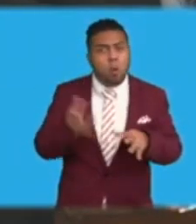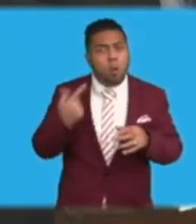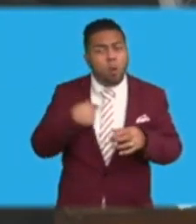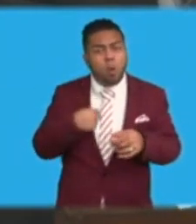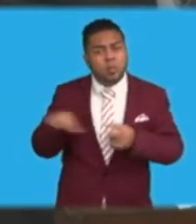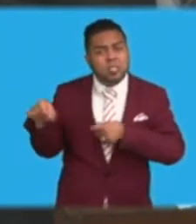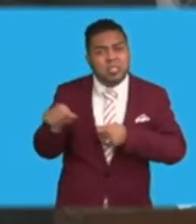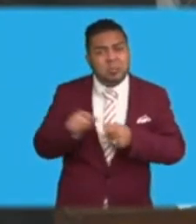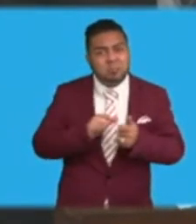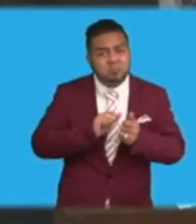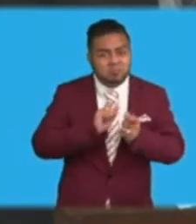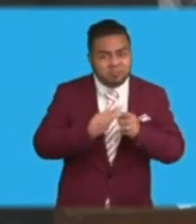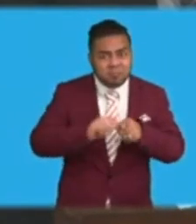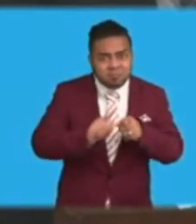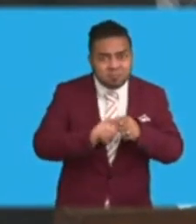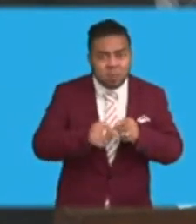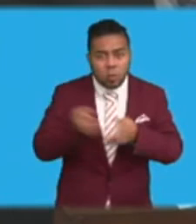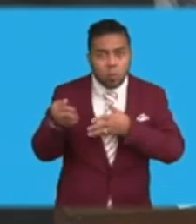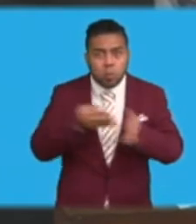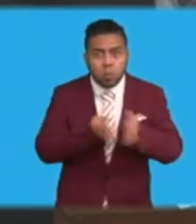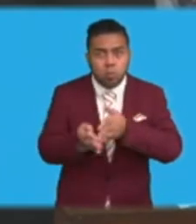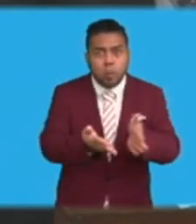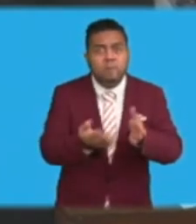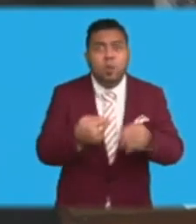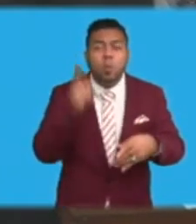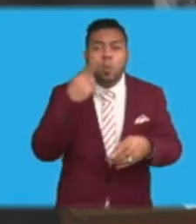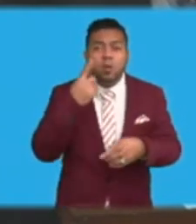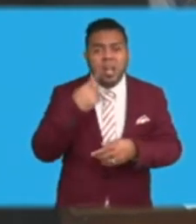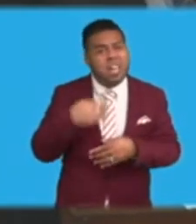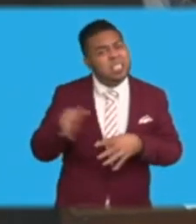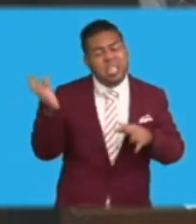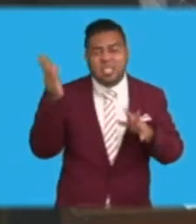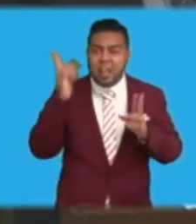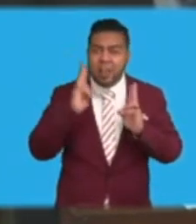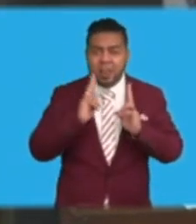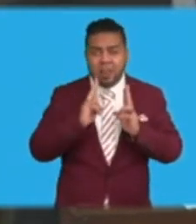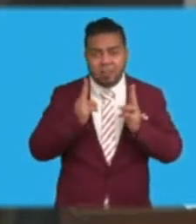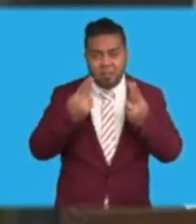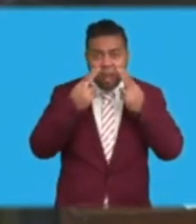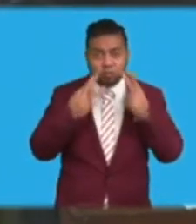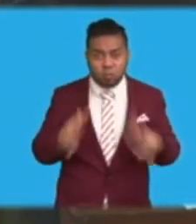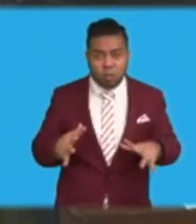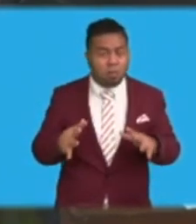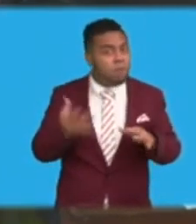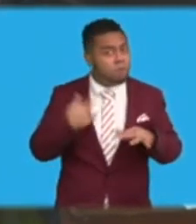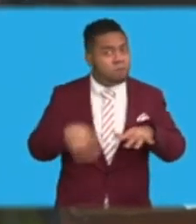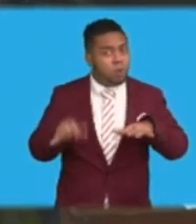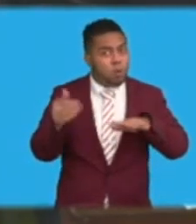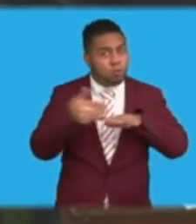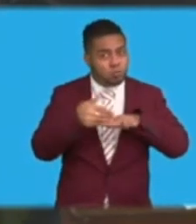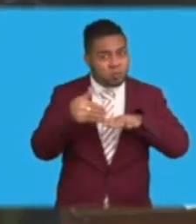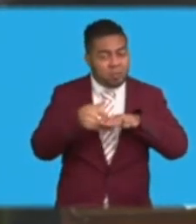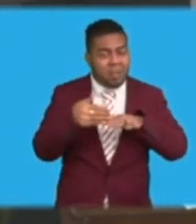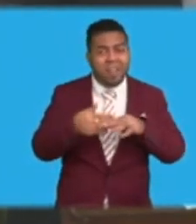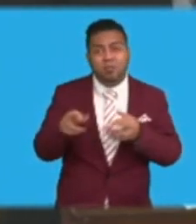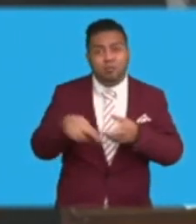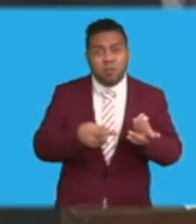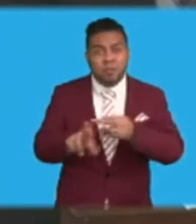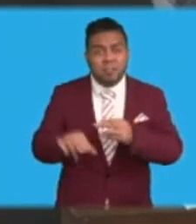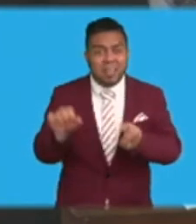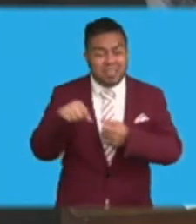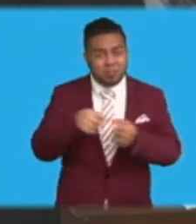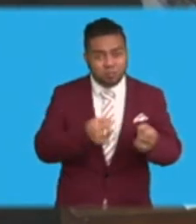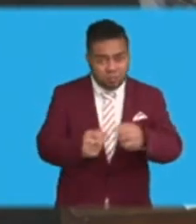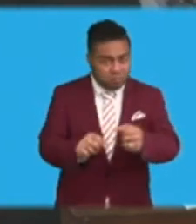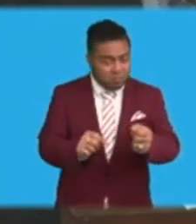its flow. It is a natural feature of drainage systems and of rivers and streams which occurs when